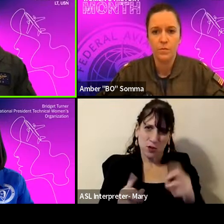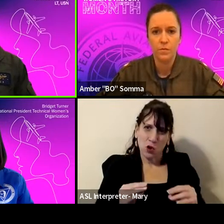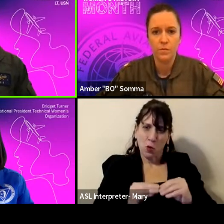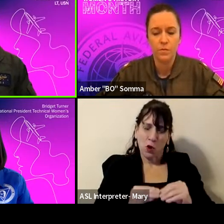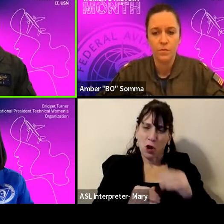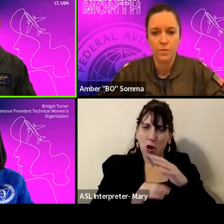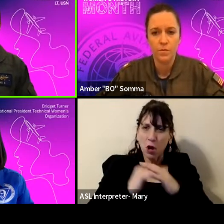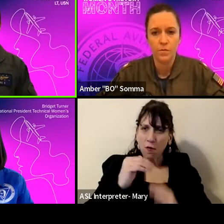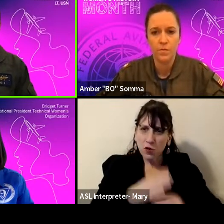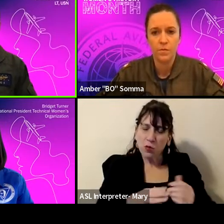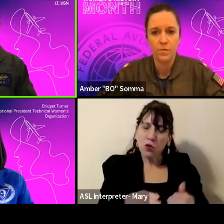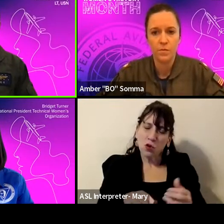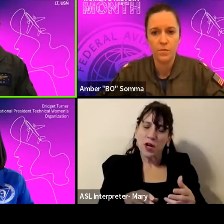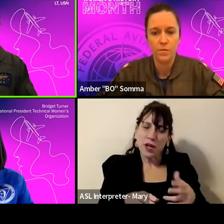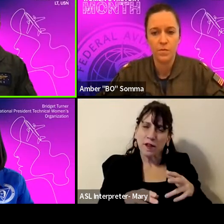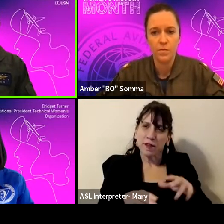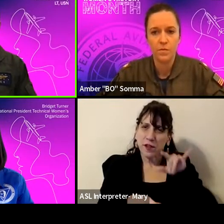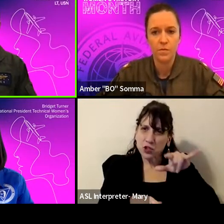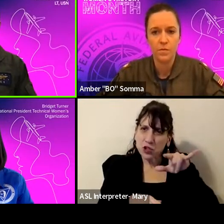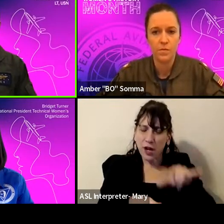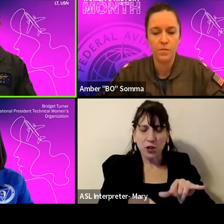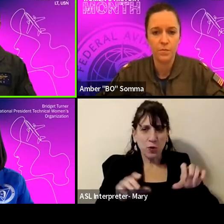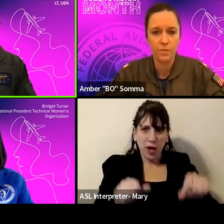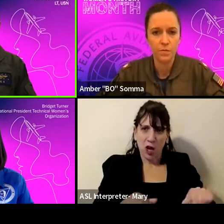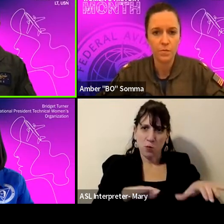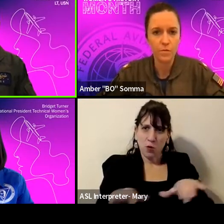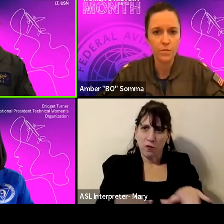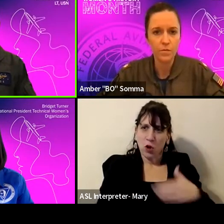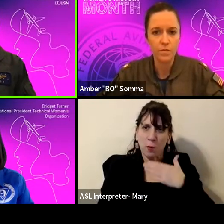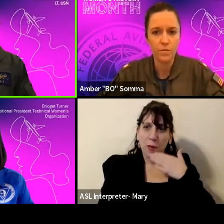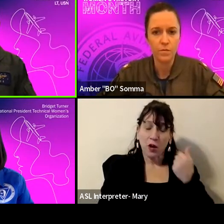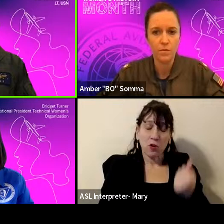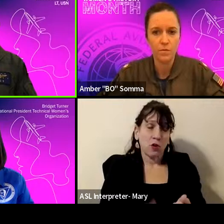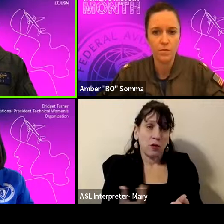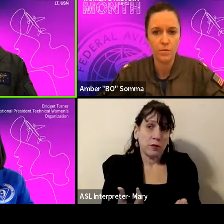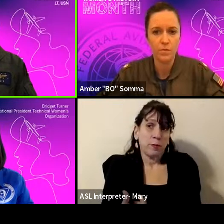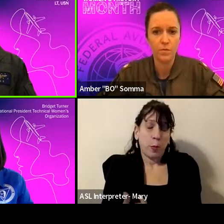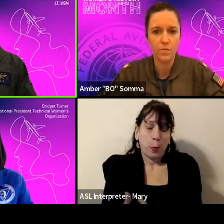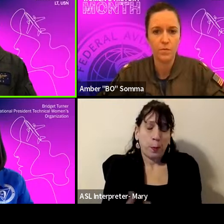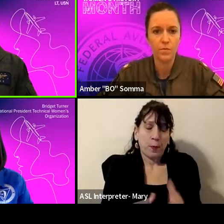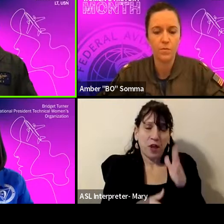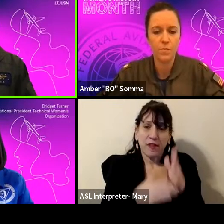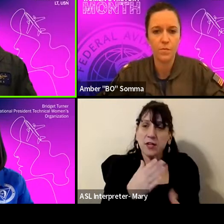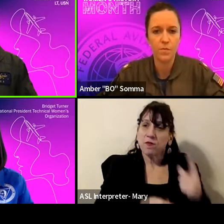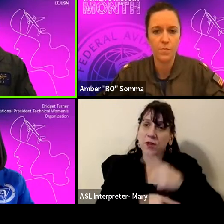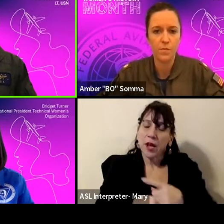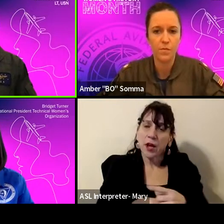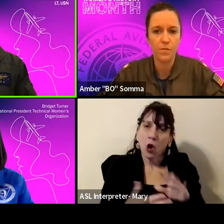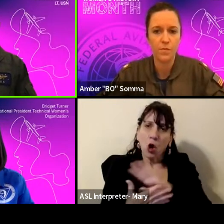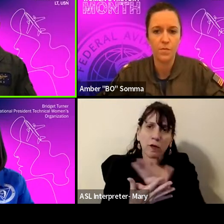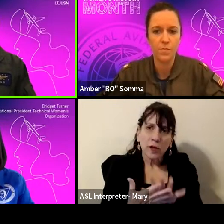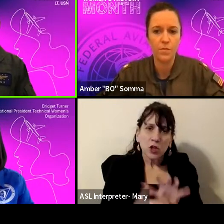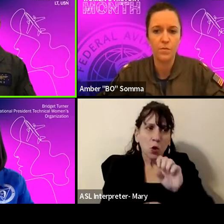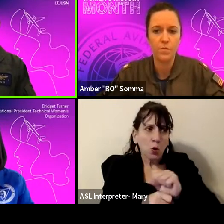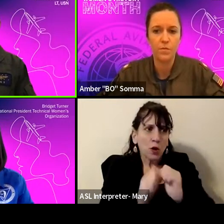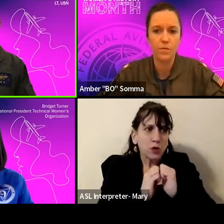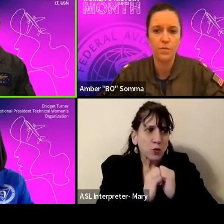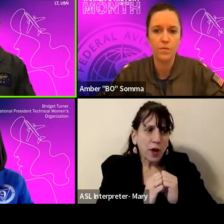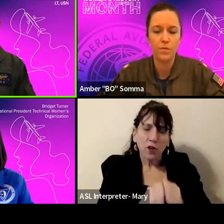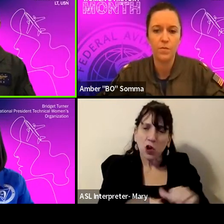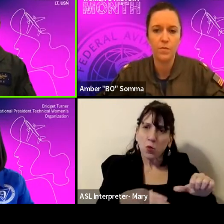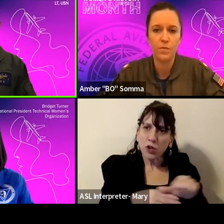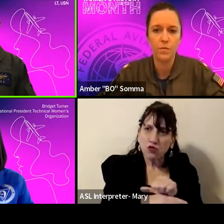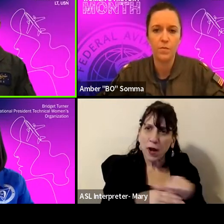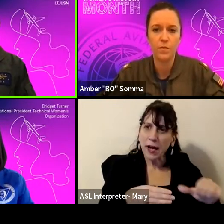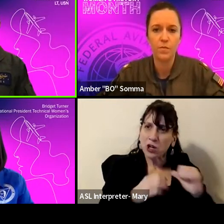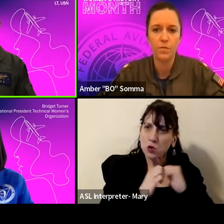the jet, then you're able to perform. And I think at the end of the day, like all of this, you know, it's like we work together, we train together so we can